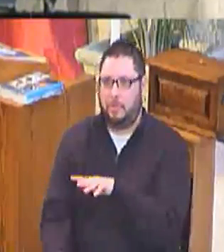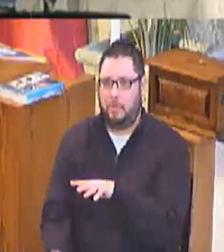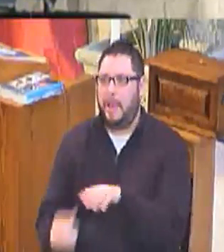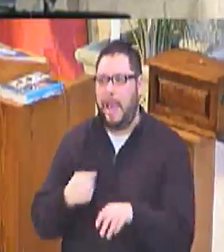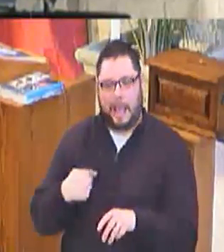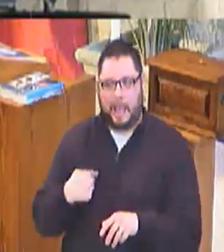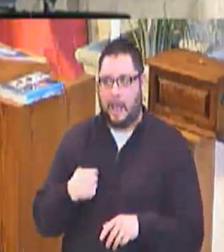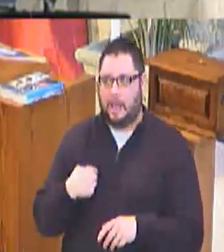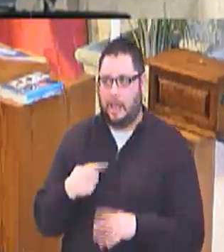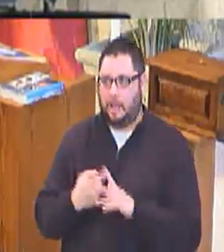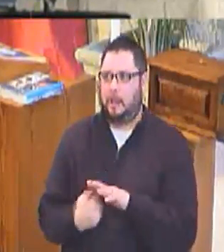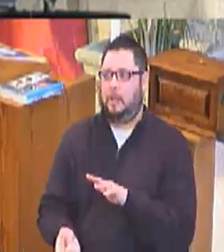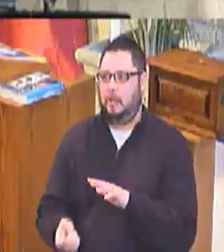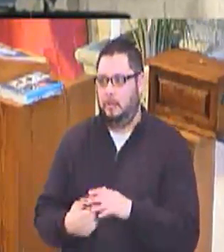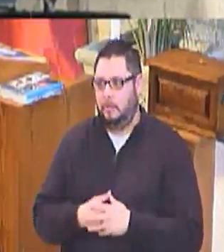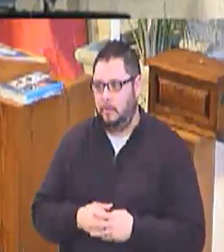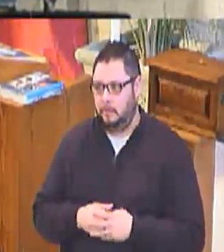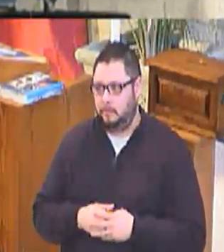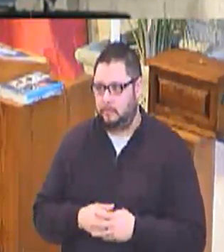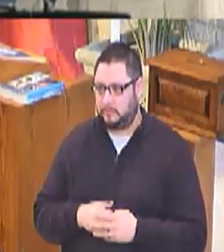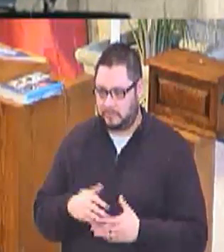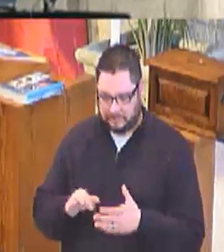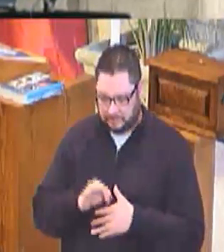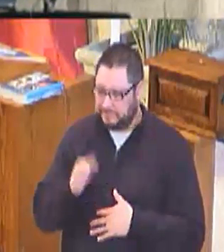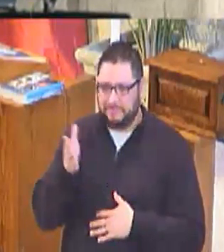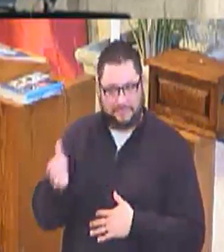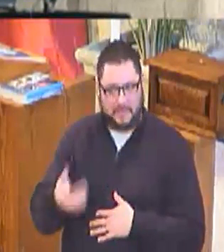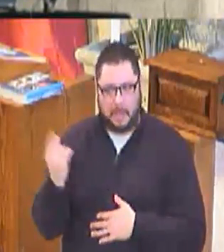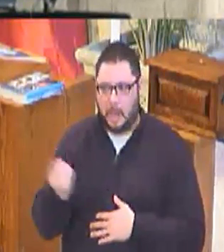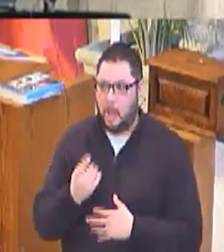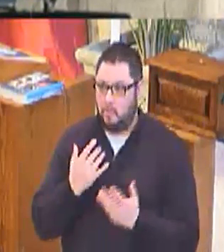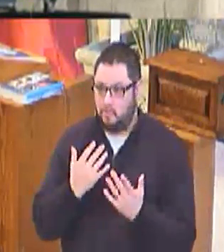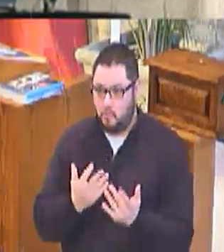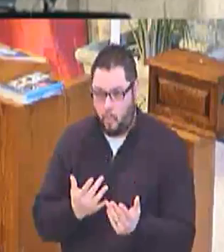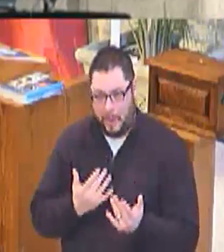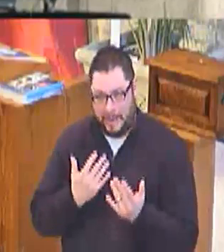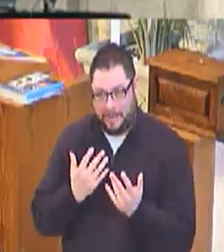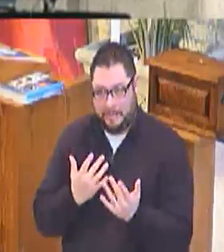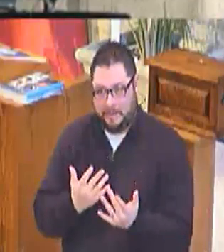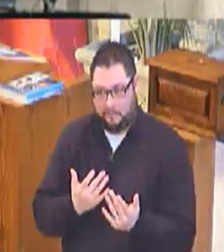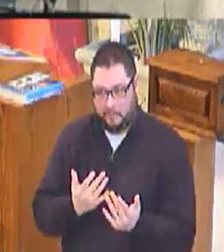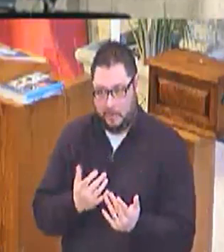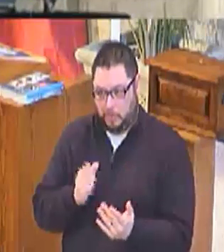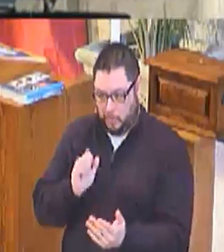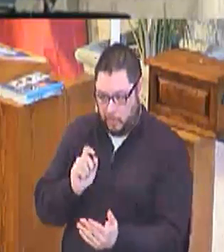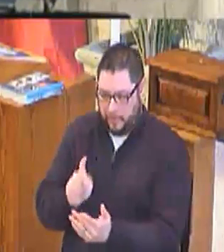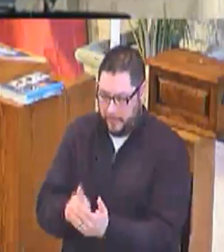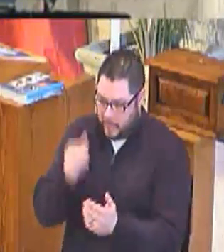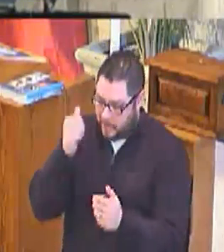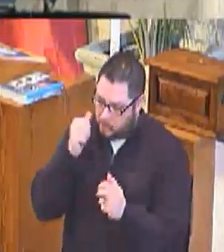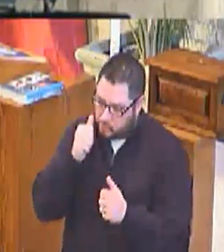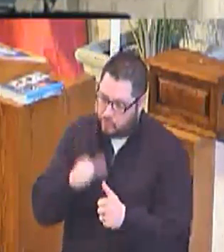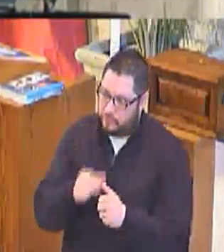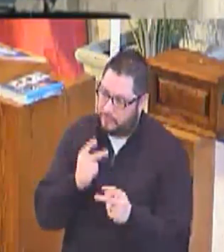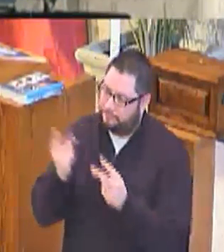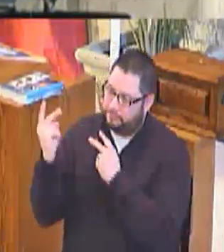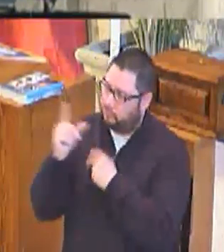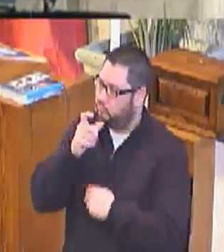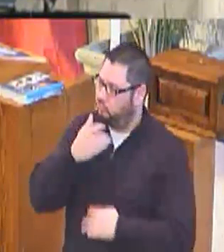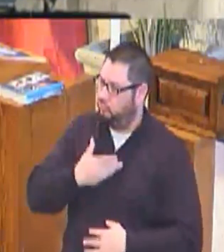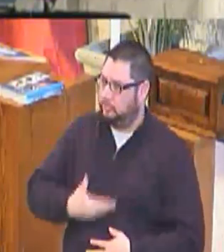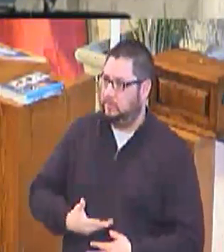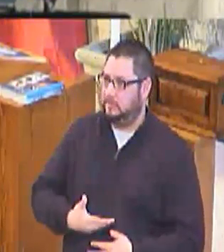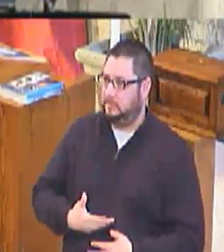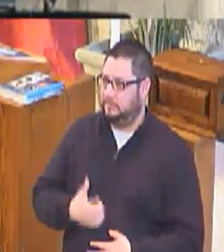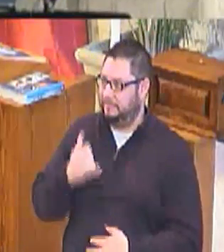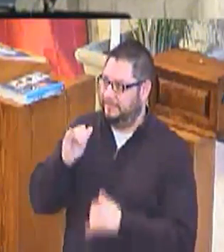do. Spirit is always there waiting for me to just return and remember who I am and stay